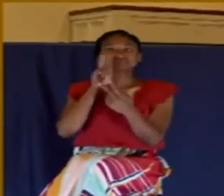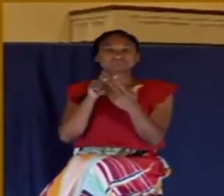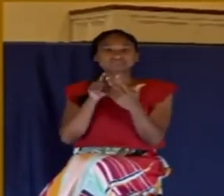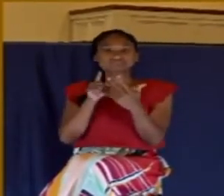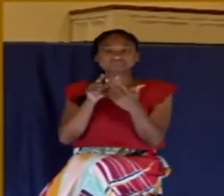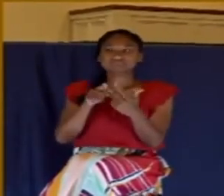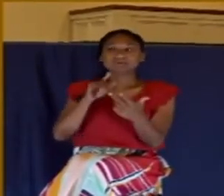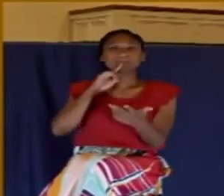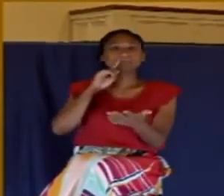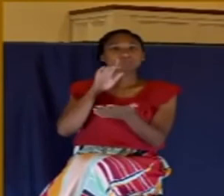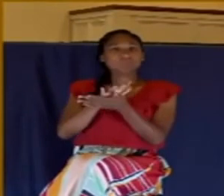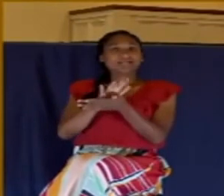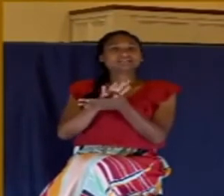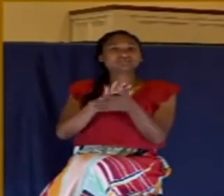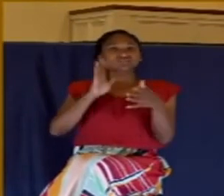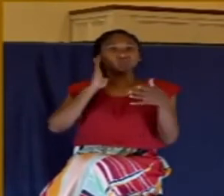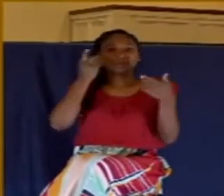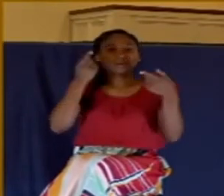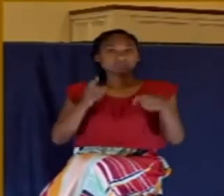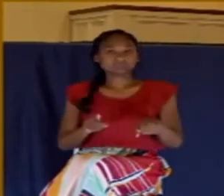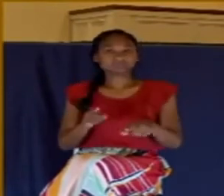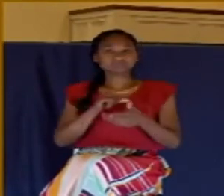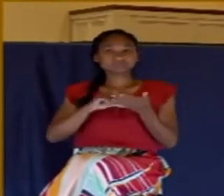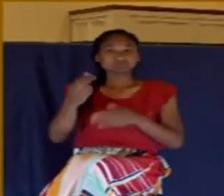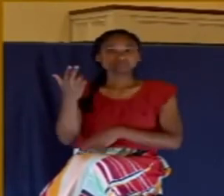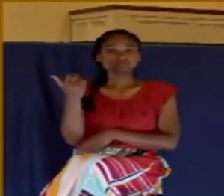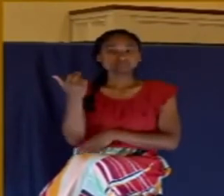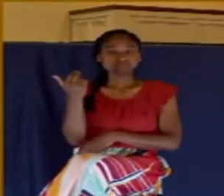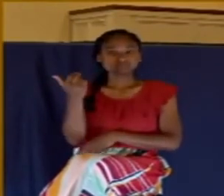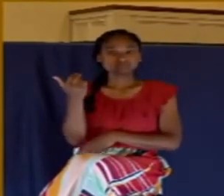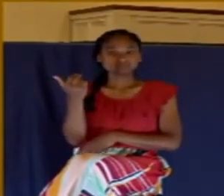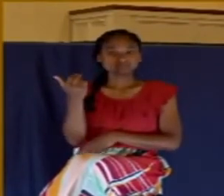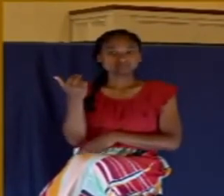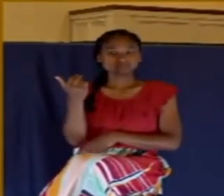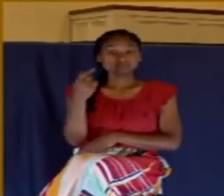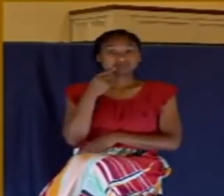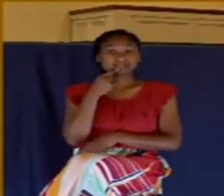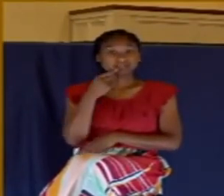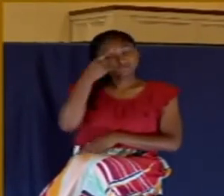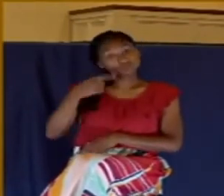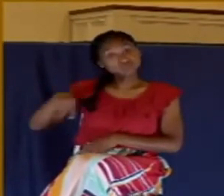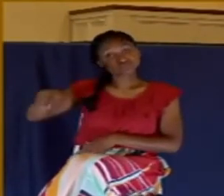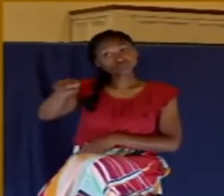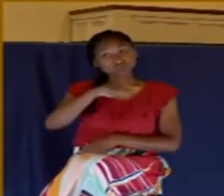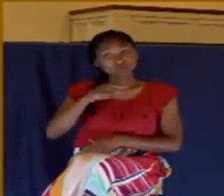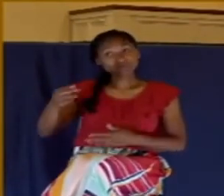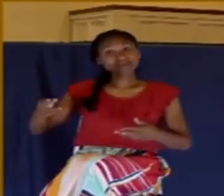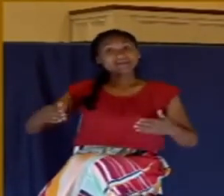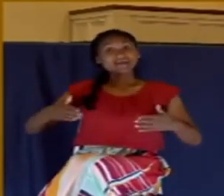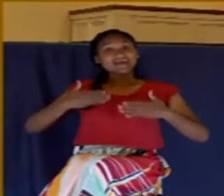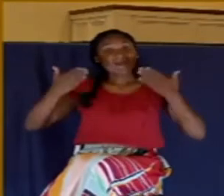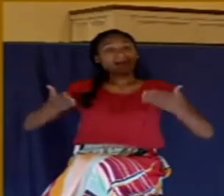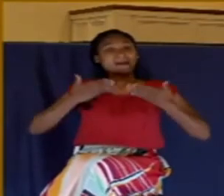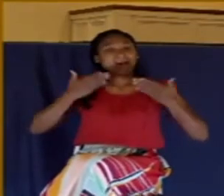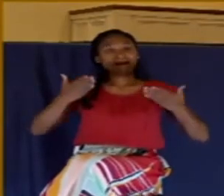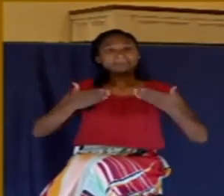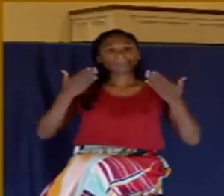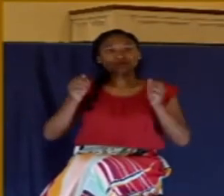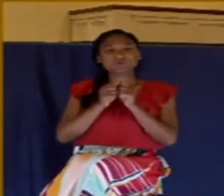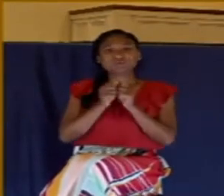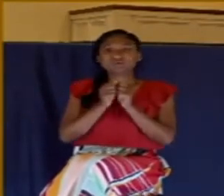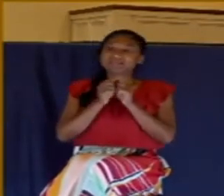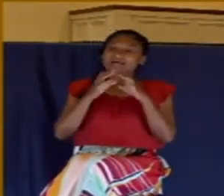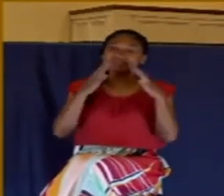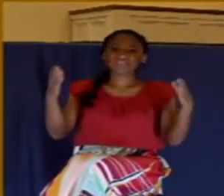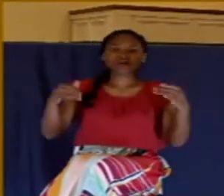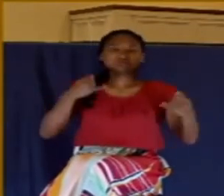comes. Look again in verse 13. Look at the end where it says, that ye may be glad also with exceeding joy. Actually, let me back up a little bit.